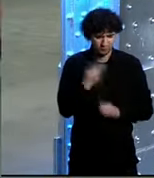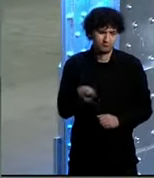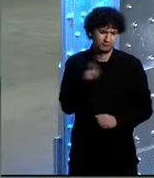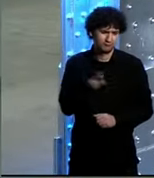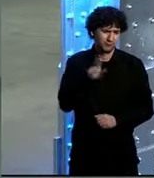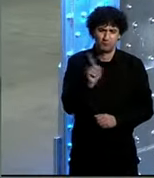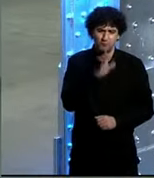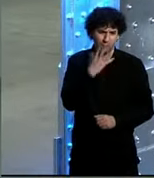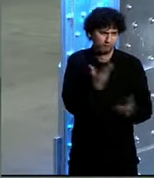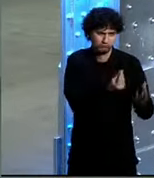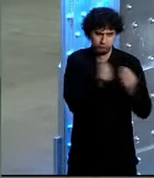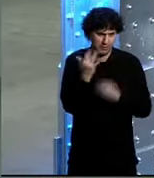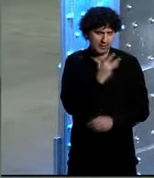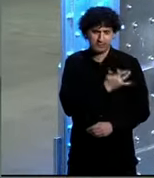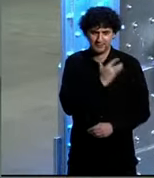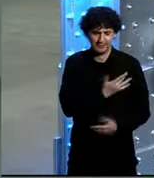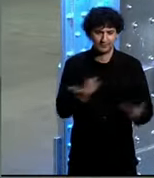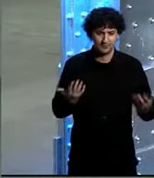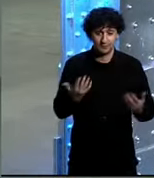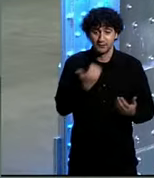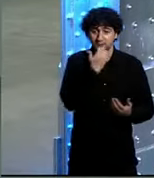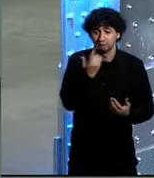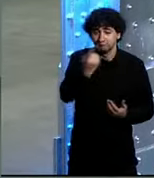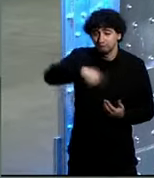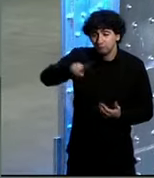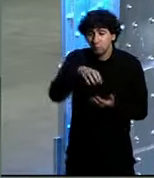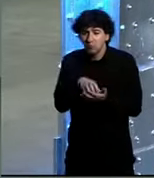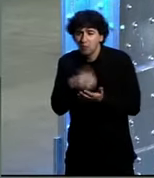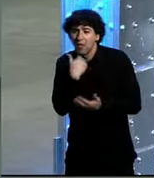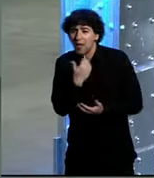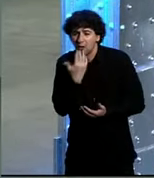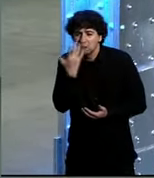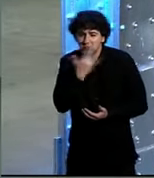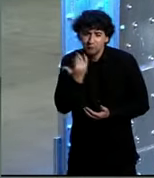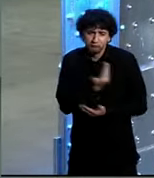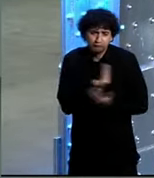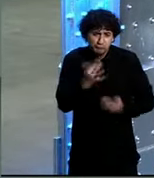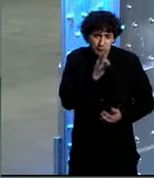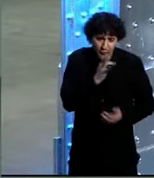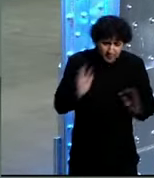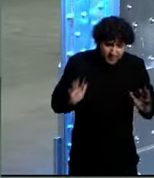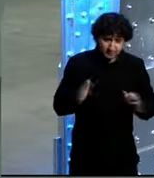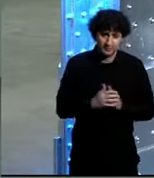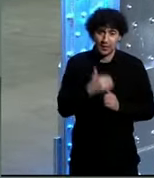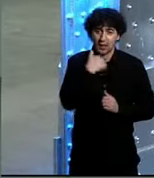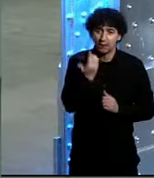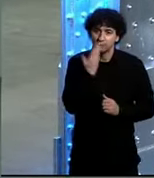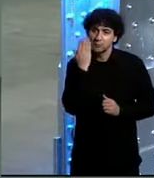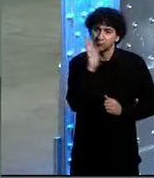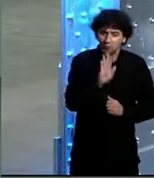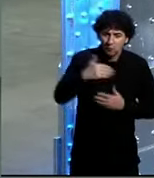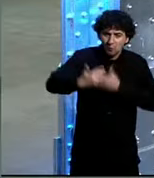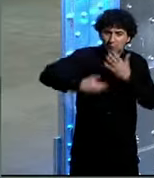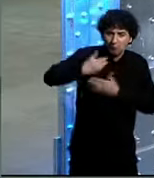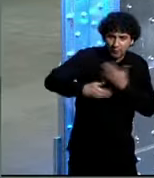I'm not going to get into the details of the definitions because there are lots of them, but if you don't know much about this topic, I'll tell you that we